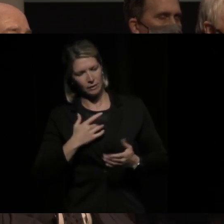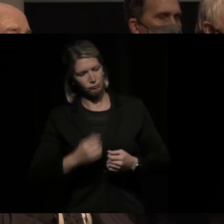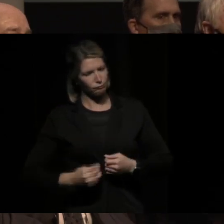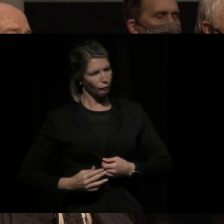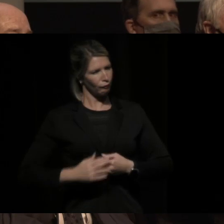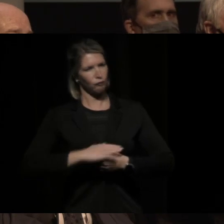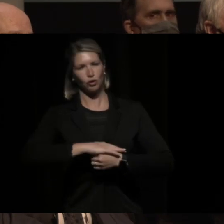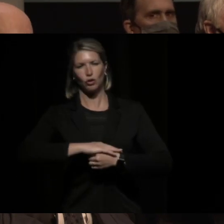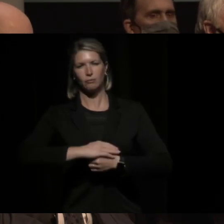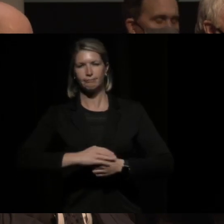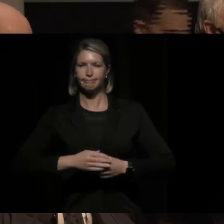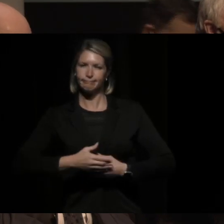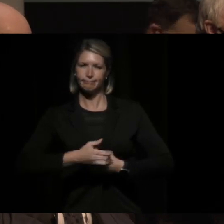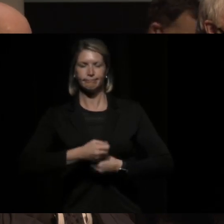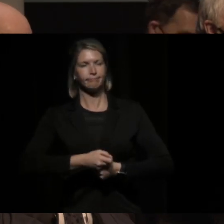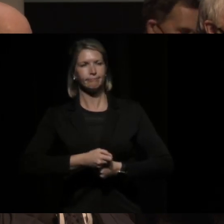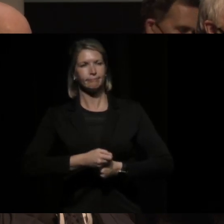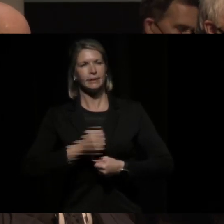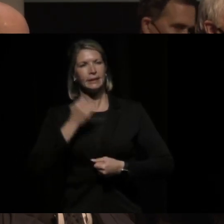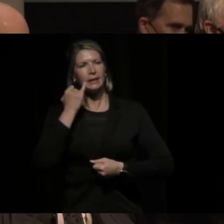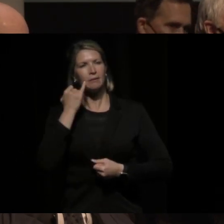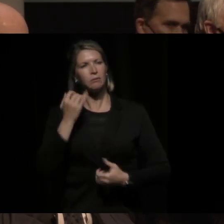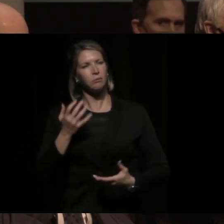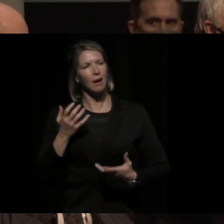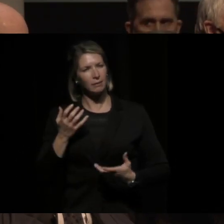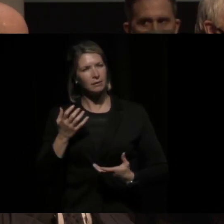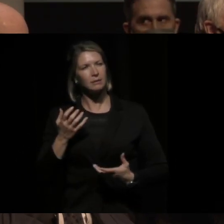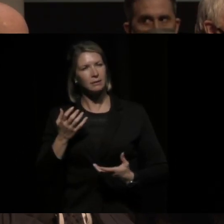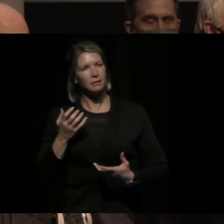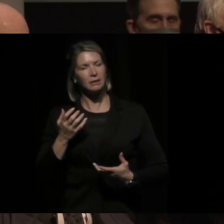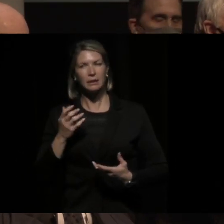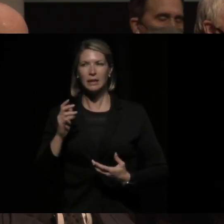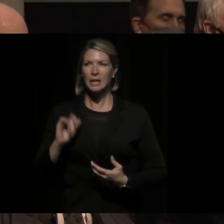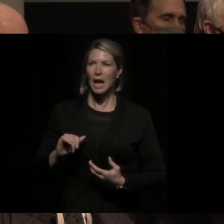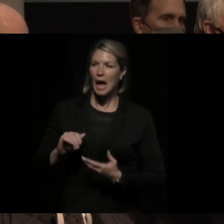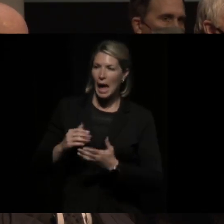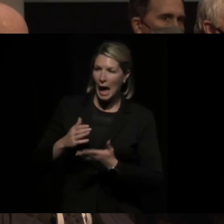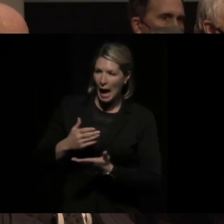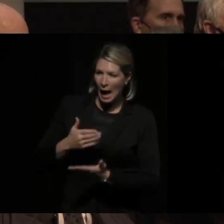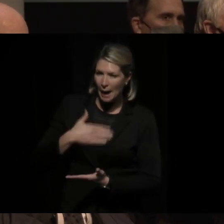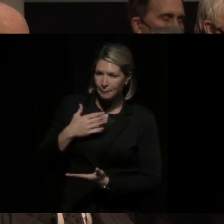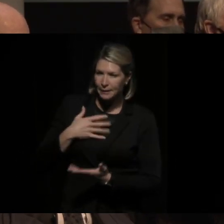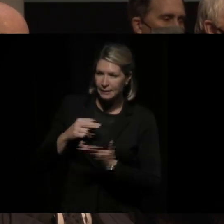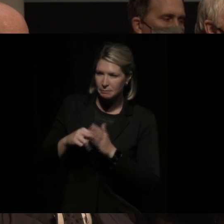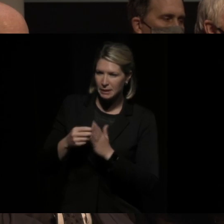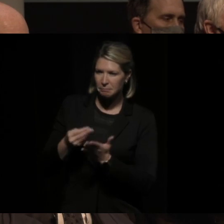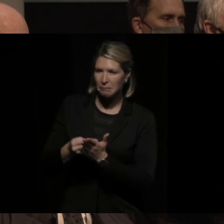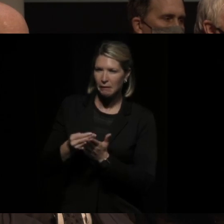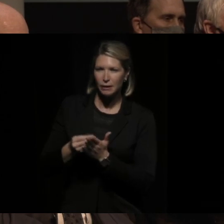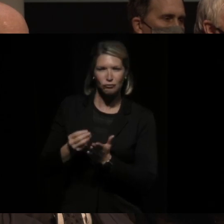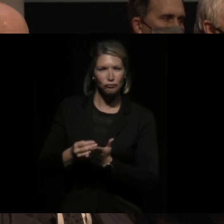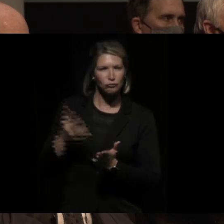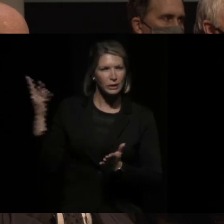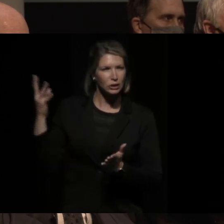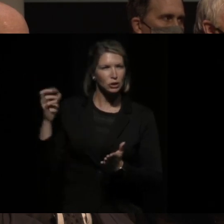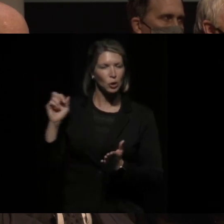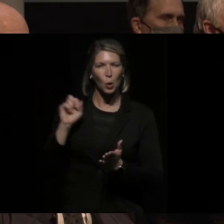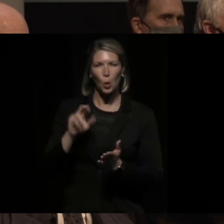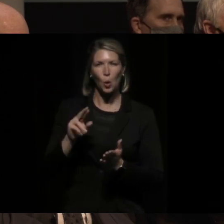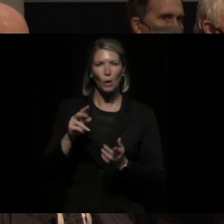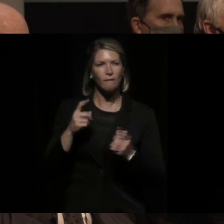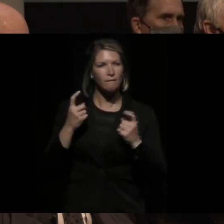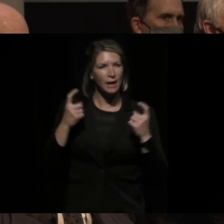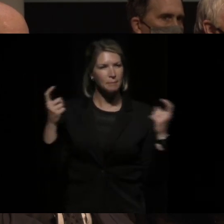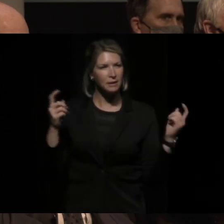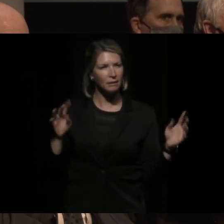And they know that the good life is not necessarily that which makes a great deal of money or brings about a great deal of fame. A real leader